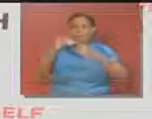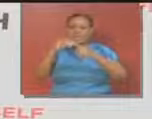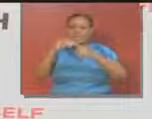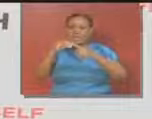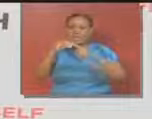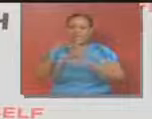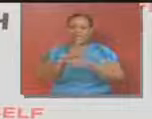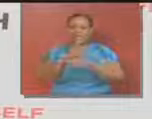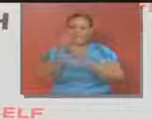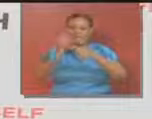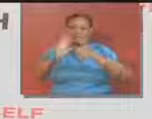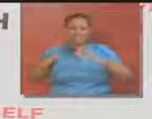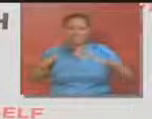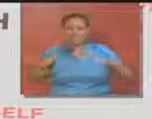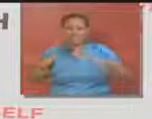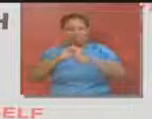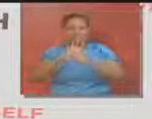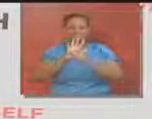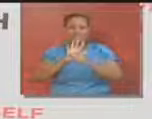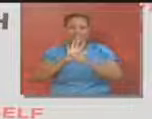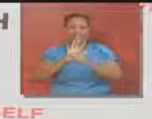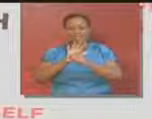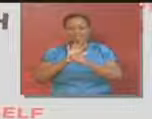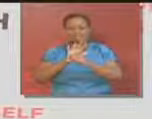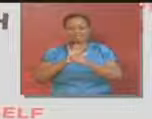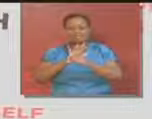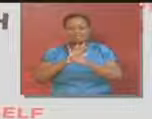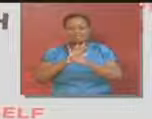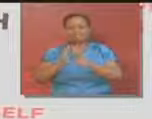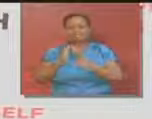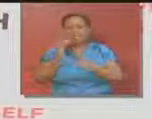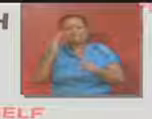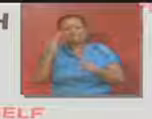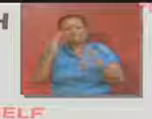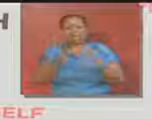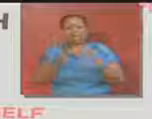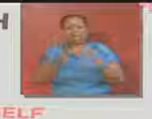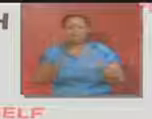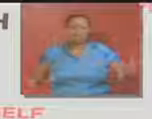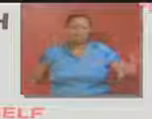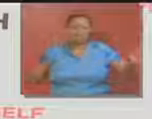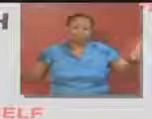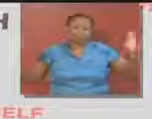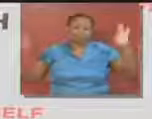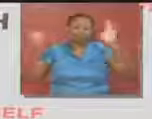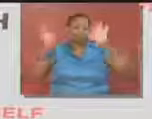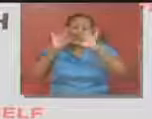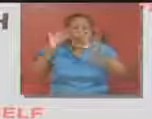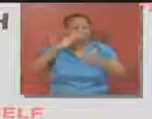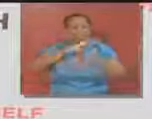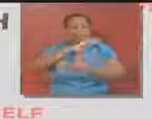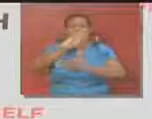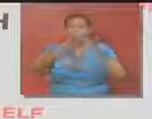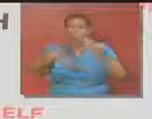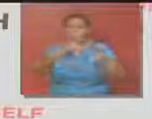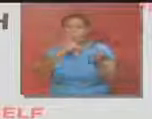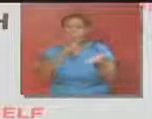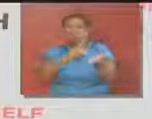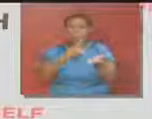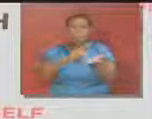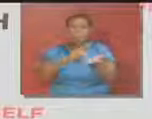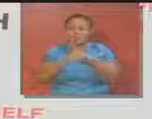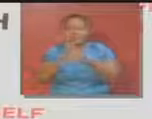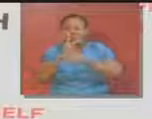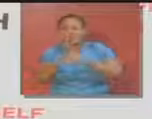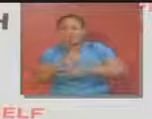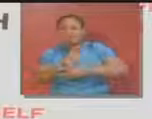with COVID-19. I know that is important for all our medical professionals, that we take care of our